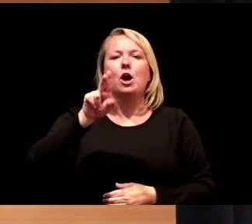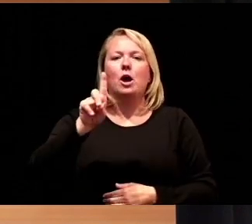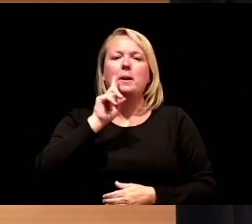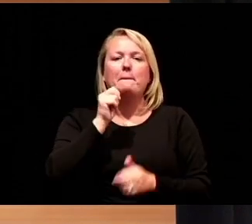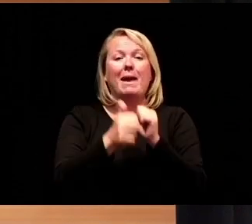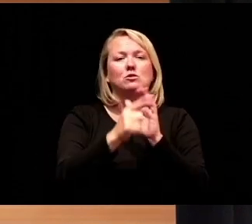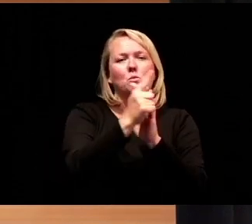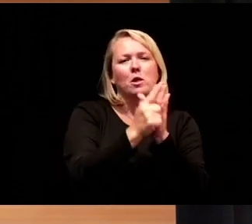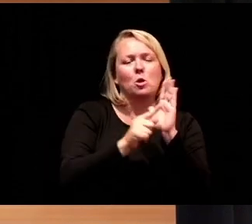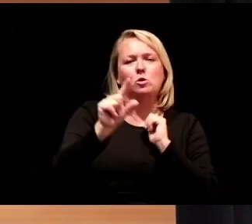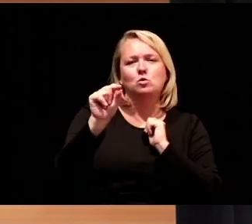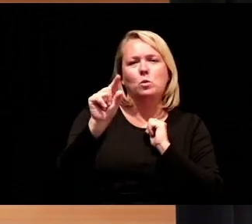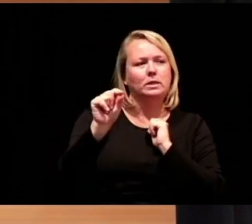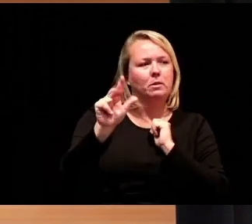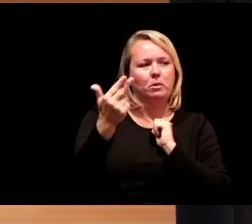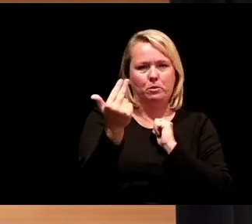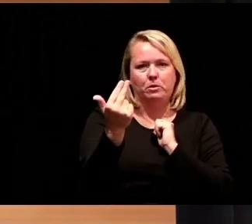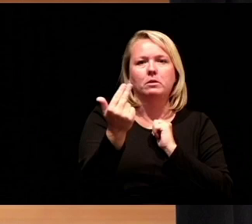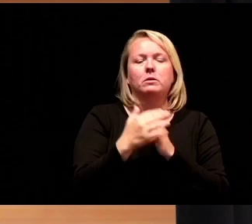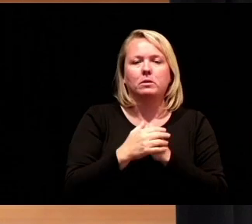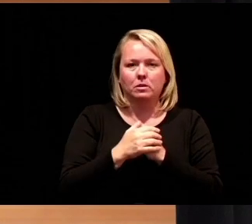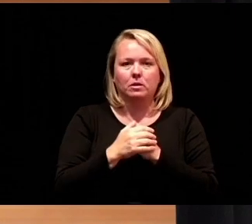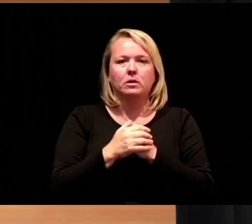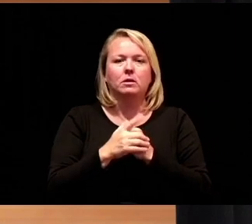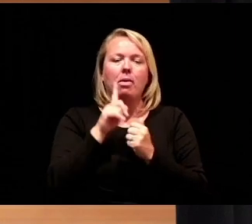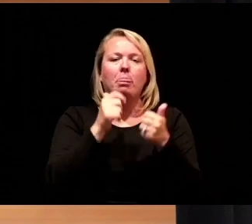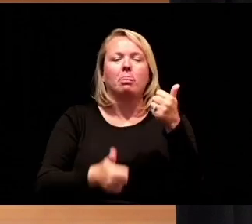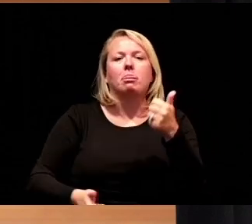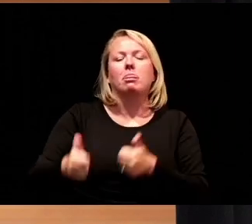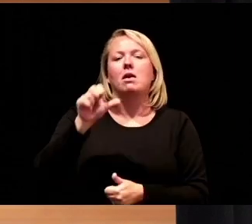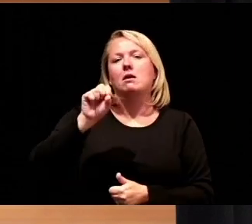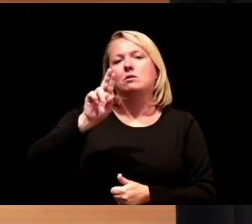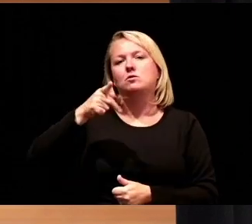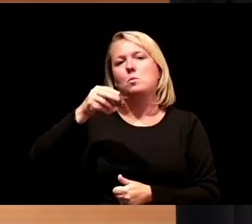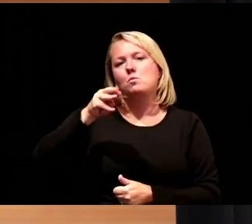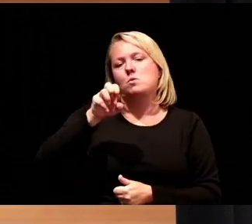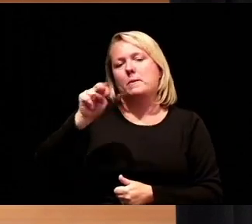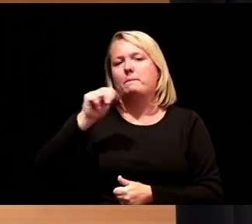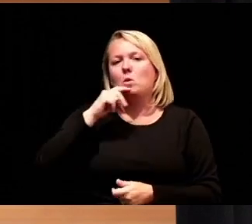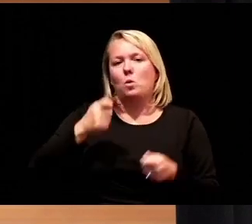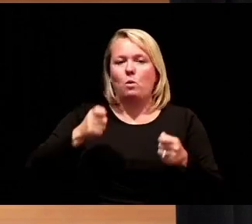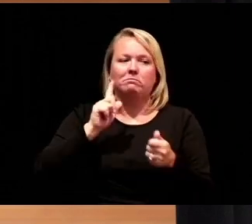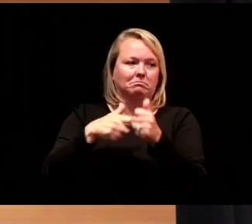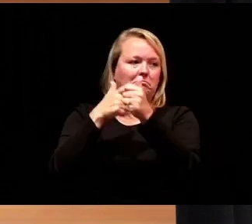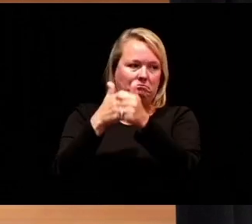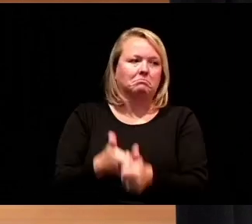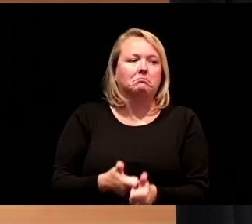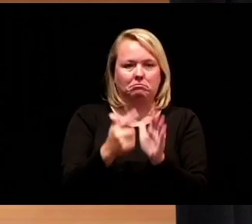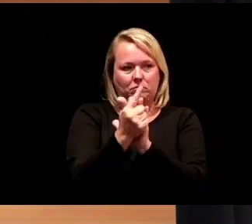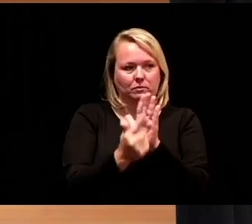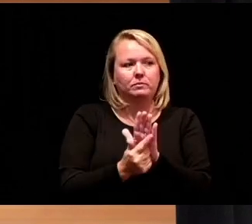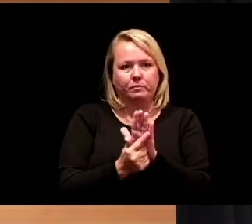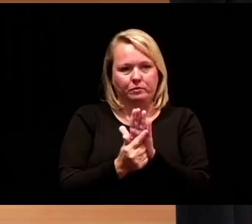it's very hard to come up with any kind of statistical anomaly. If you rent a place, normally people stay 2-3